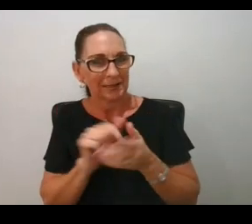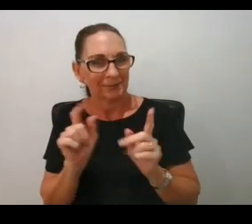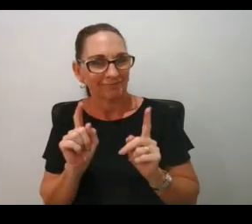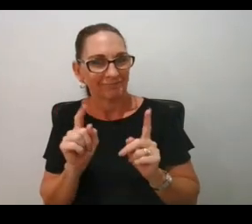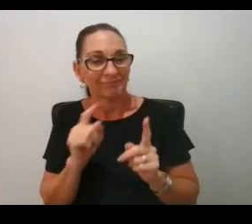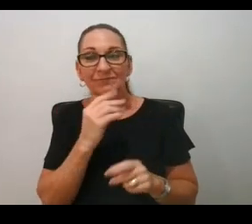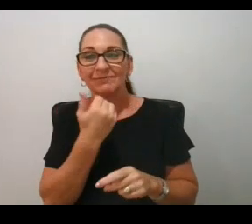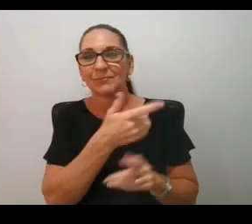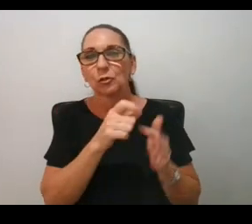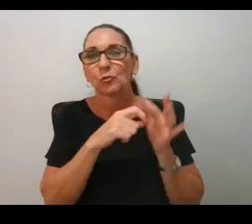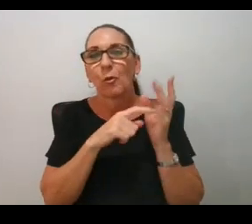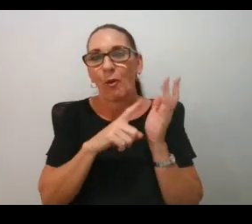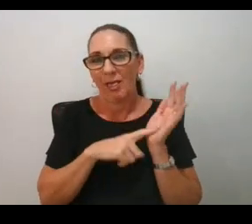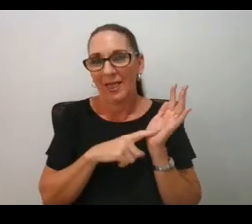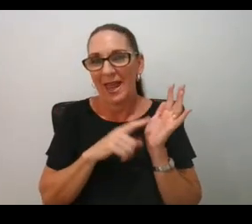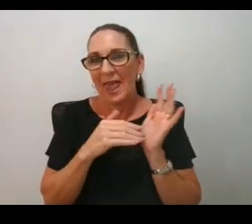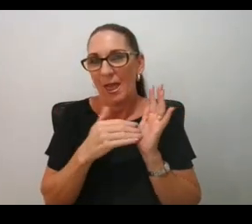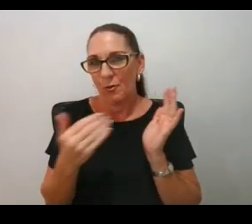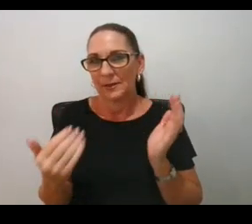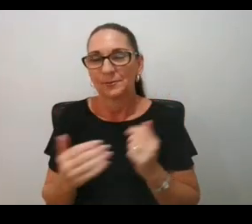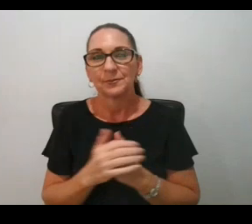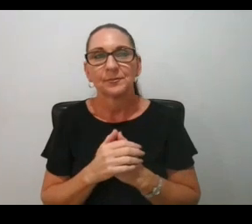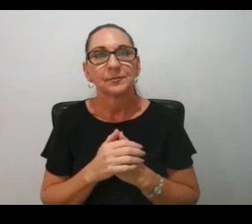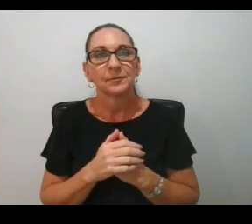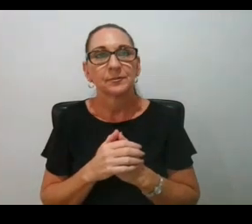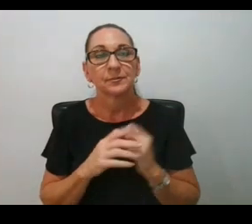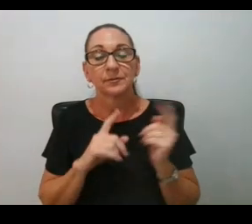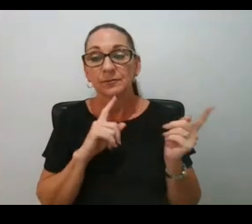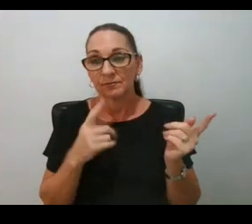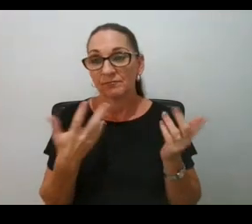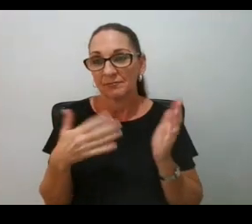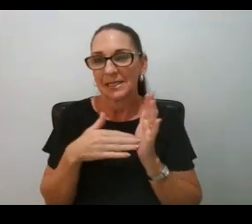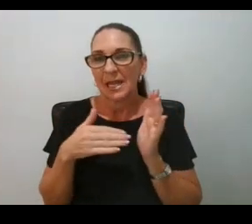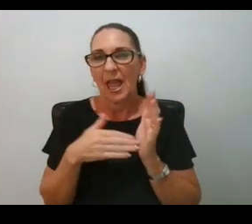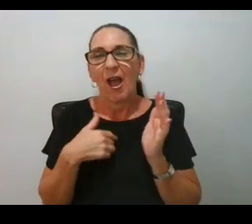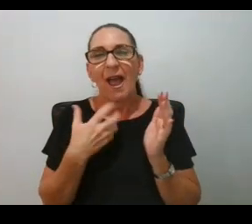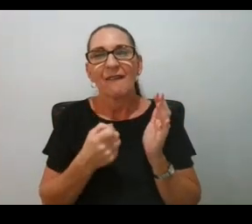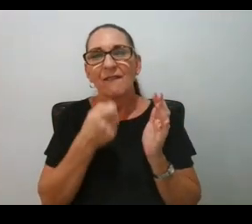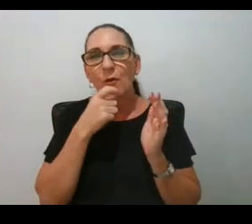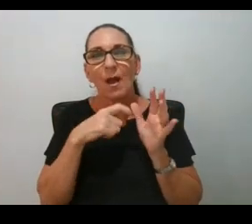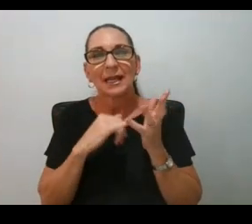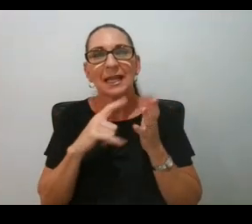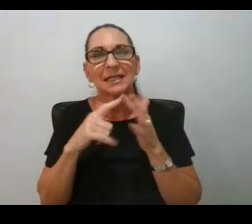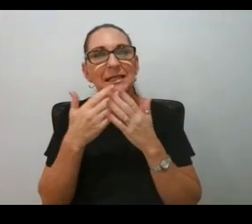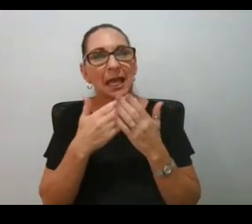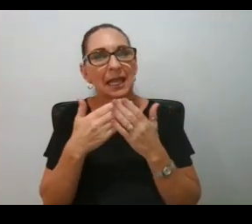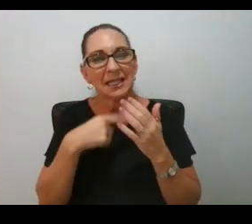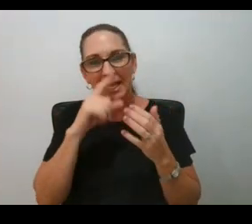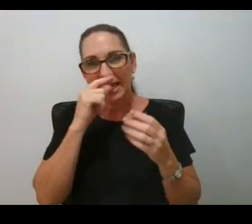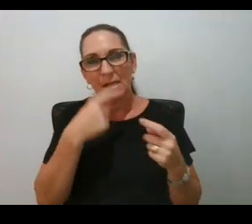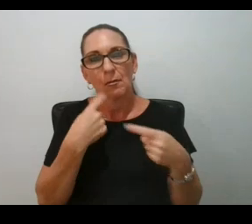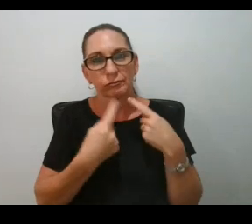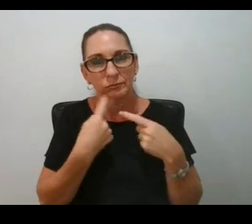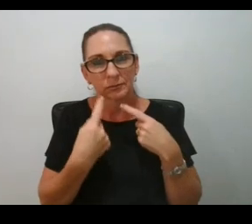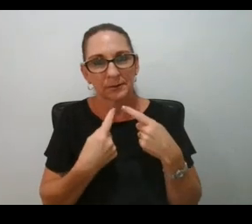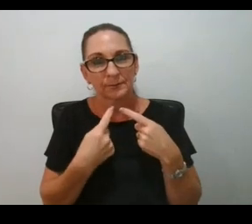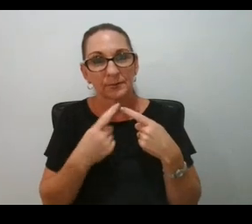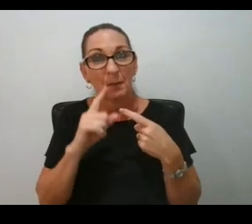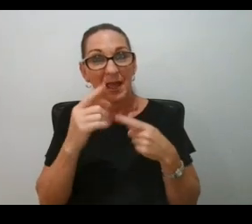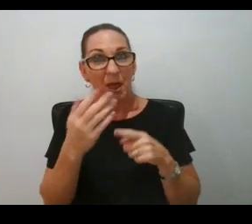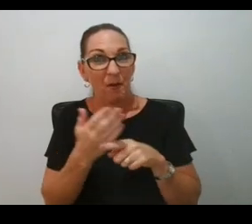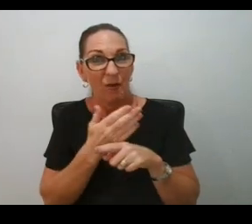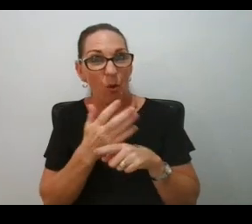Certainly. And what I'm proposing to do today is we've got a couple of case studies to go through. But just before we do